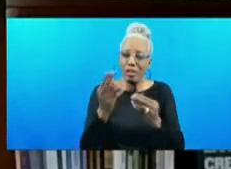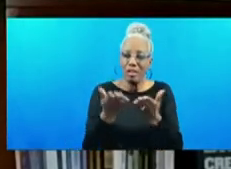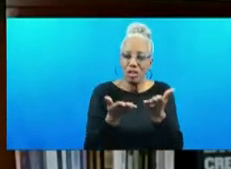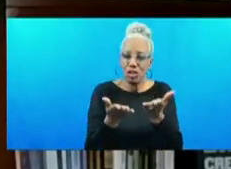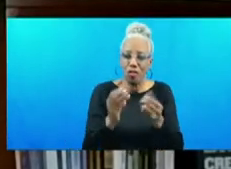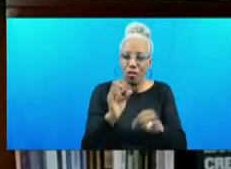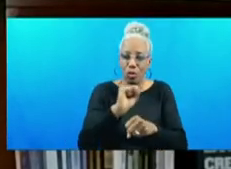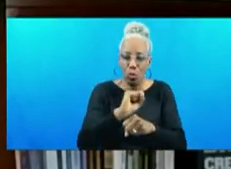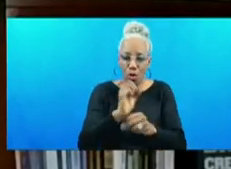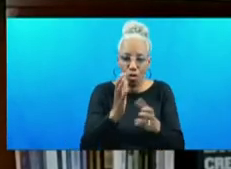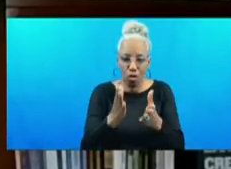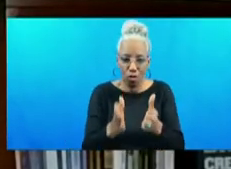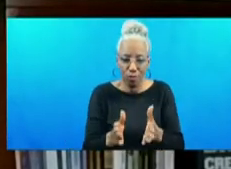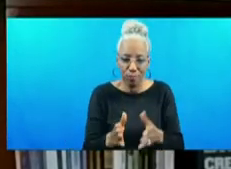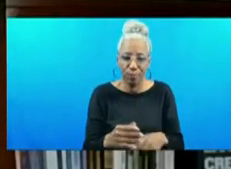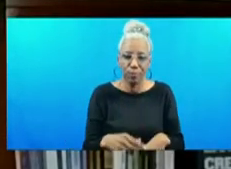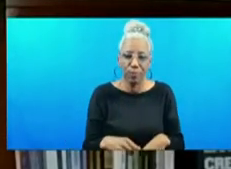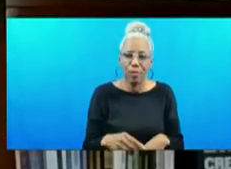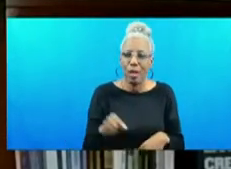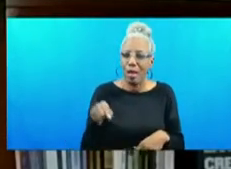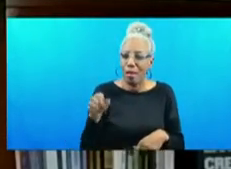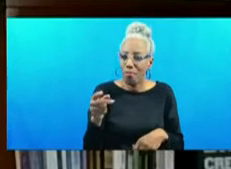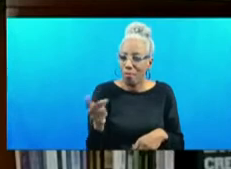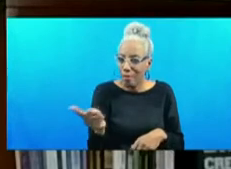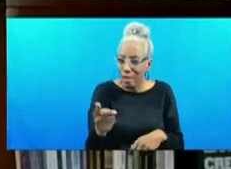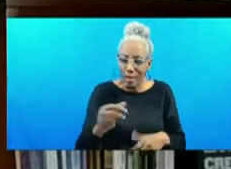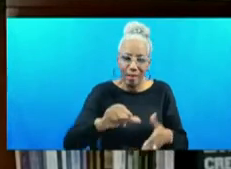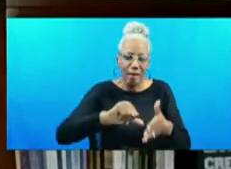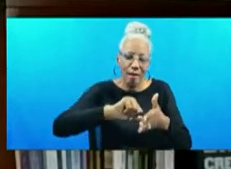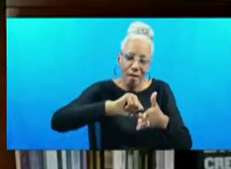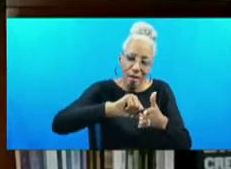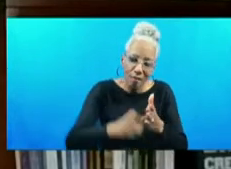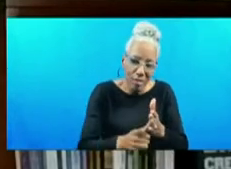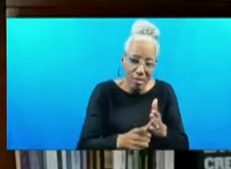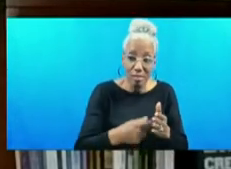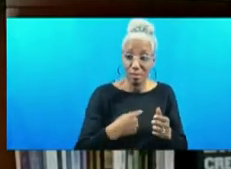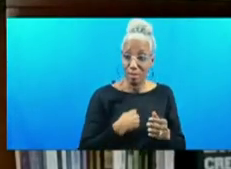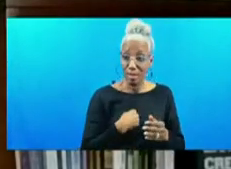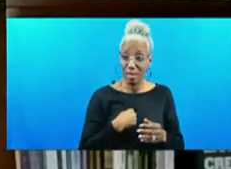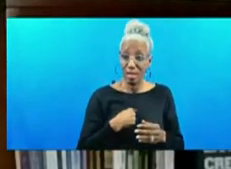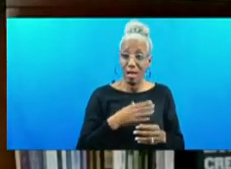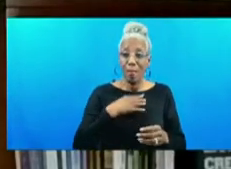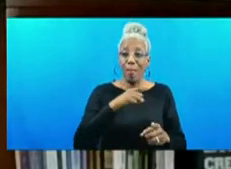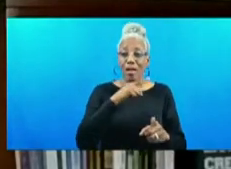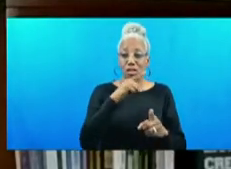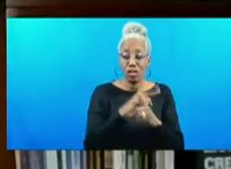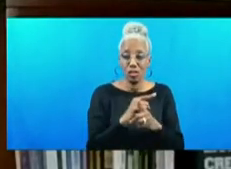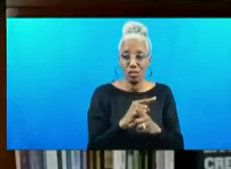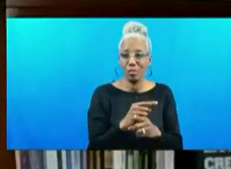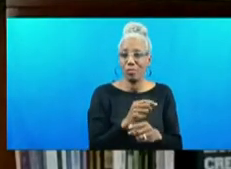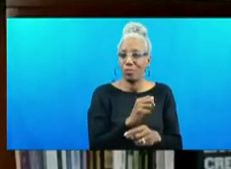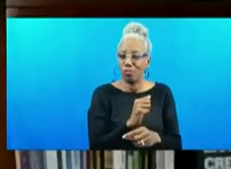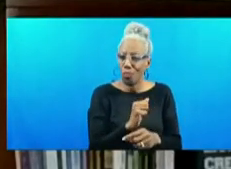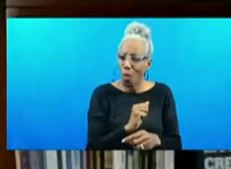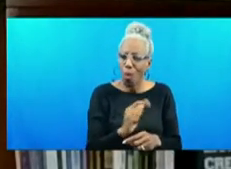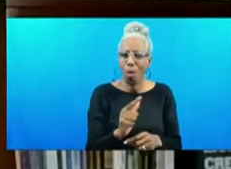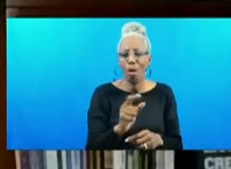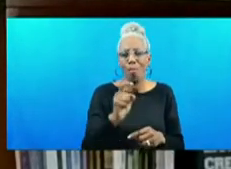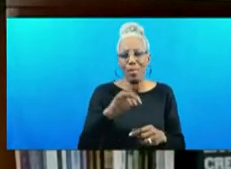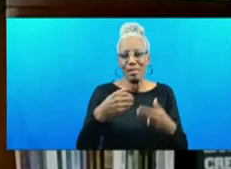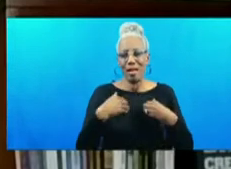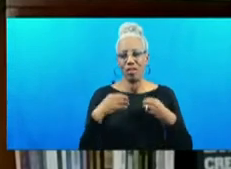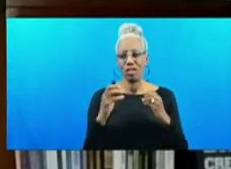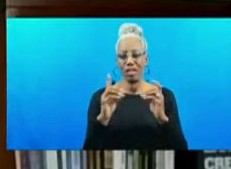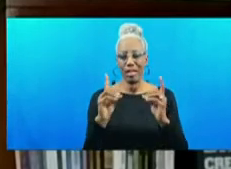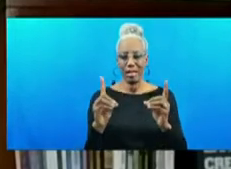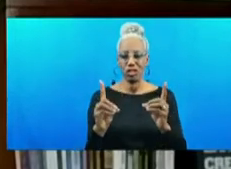I having an education so that we would have opportunities that we chose for our lives beyond opportunities that were presented